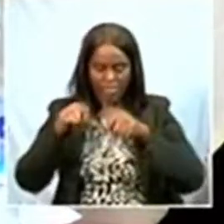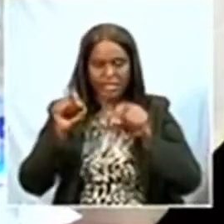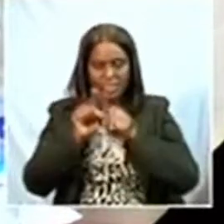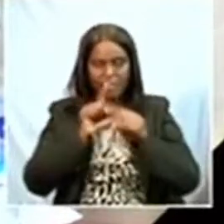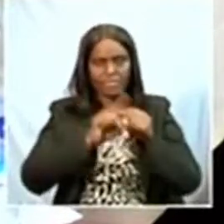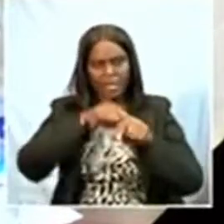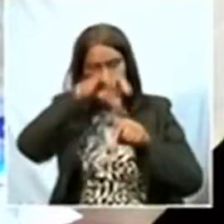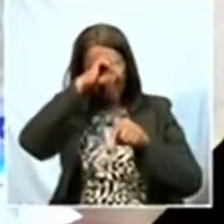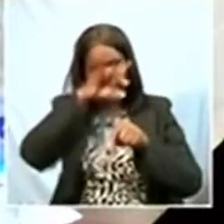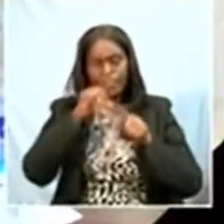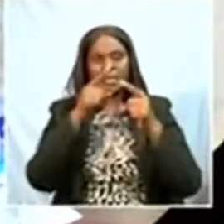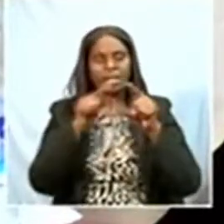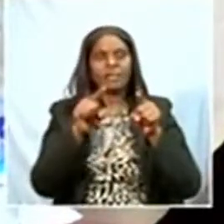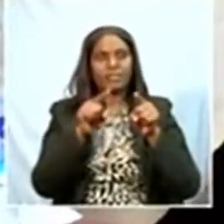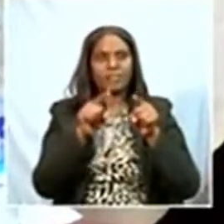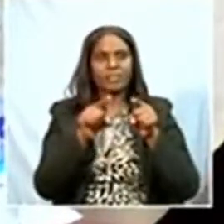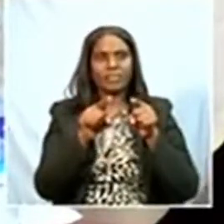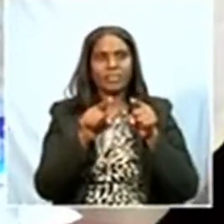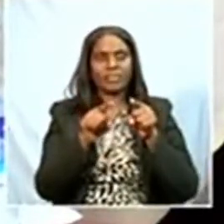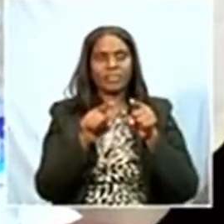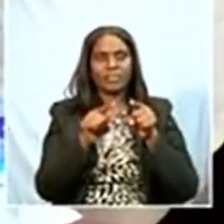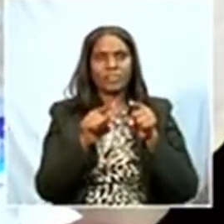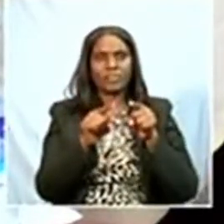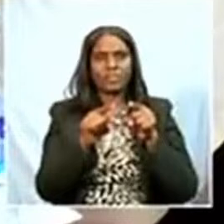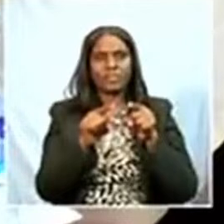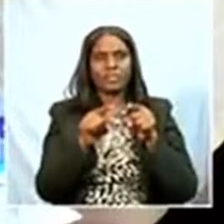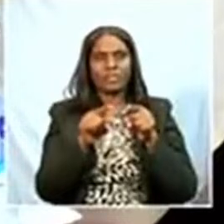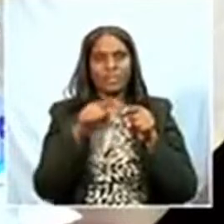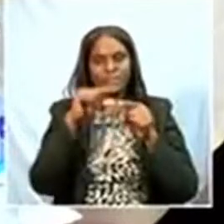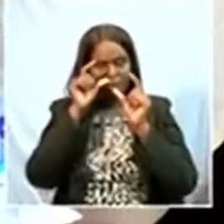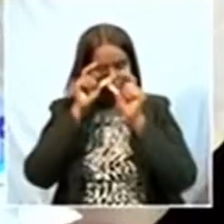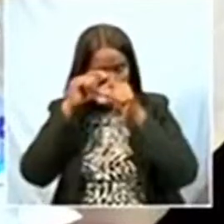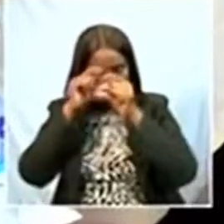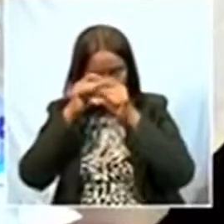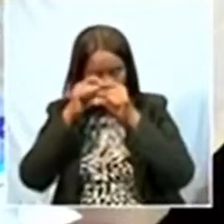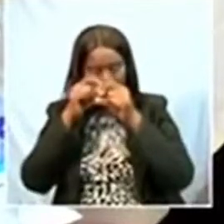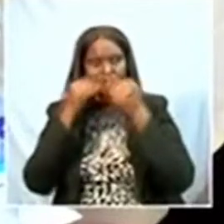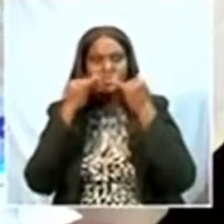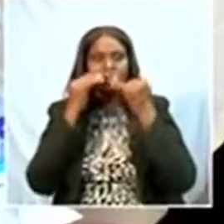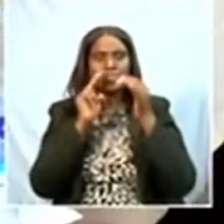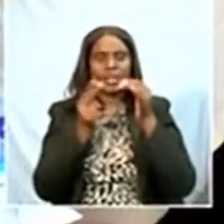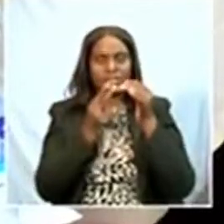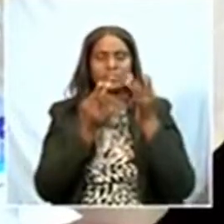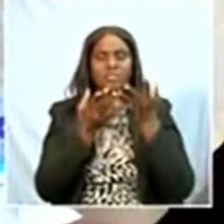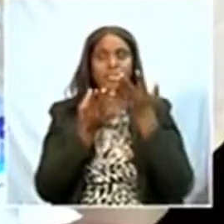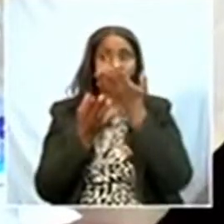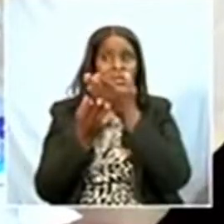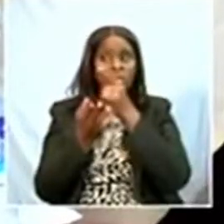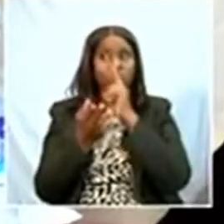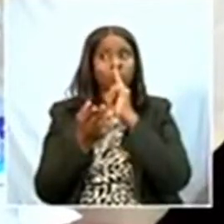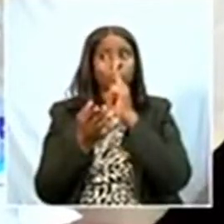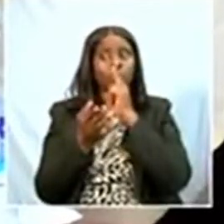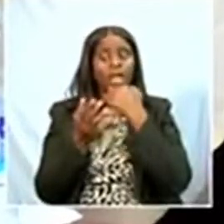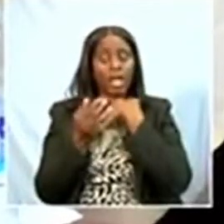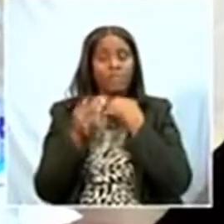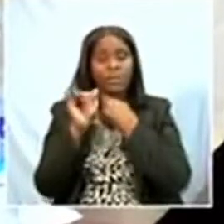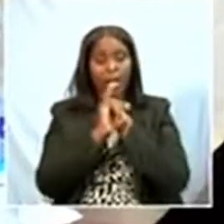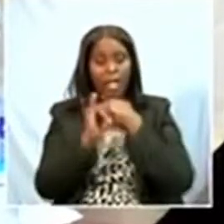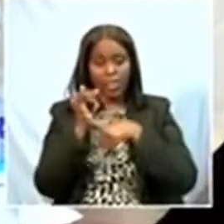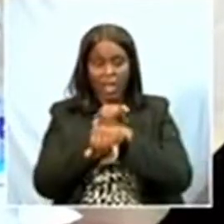taking place. And our geologists have told us, or metallurgists, that actually there is even iron